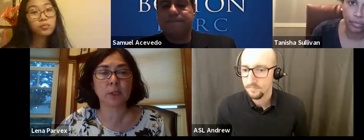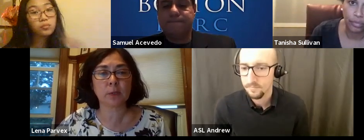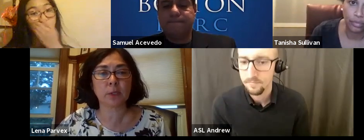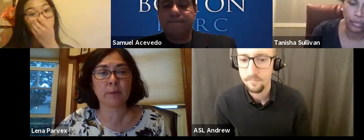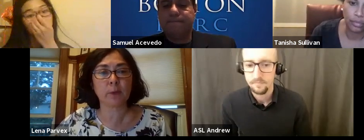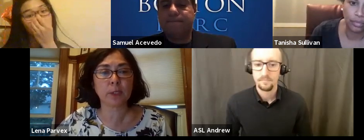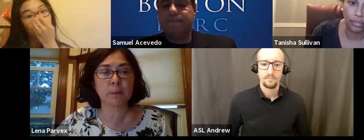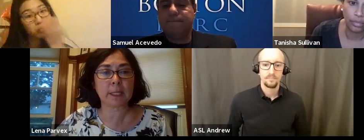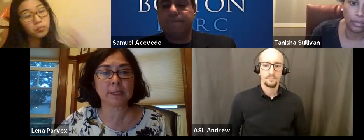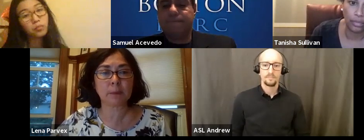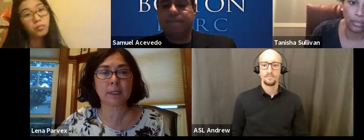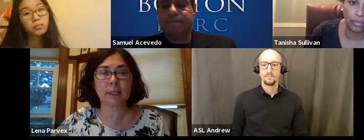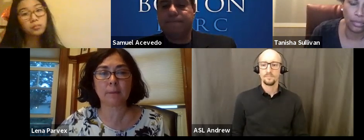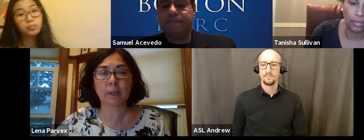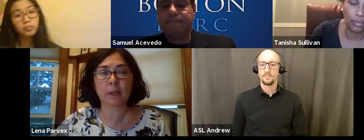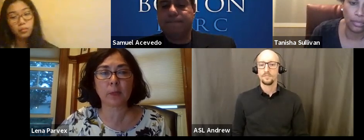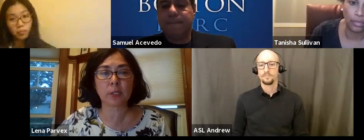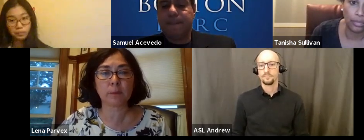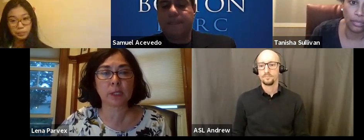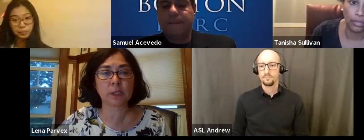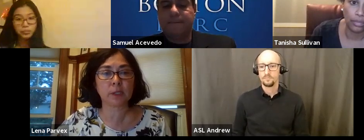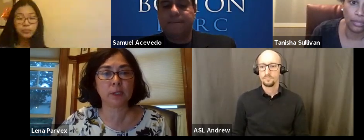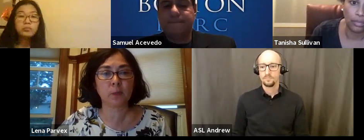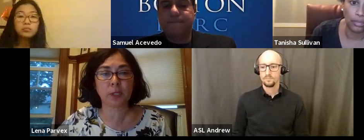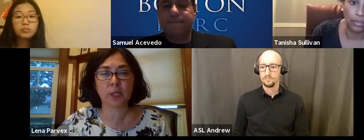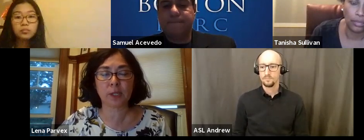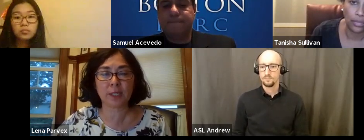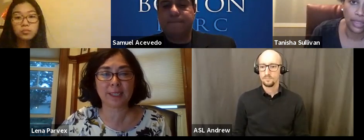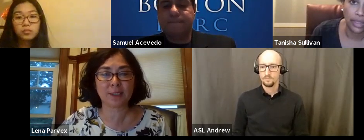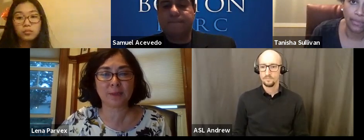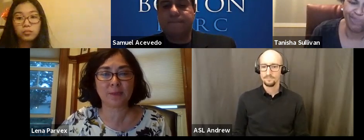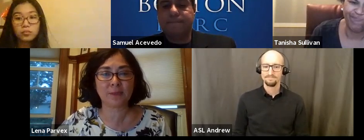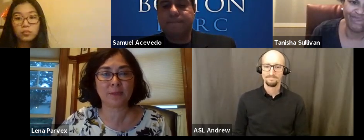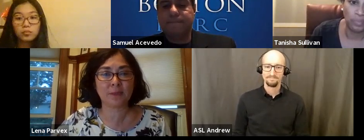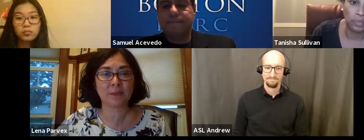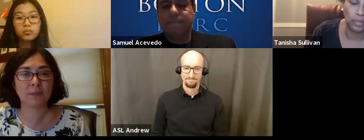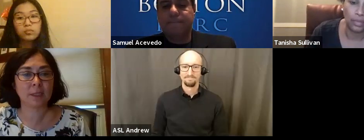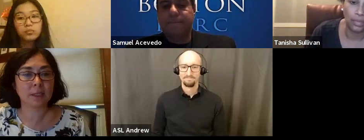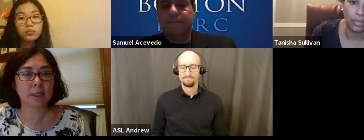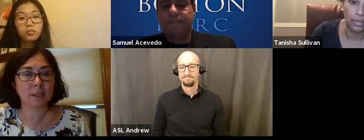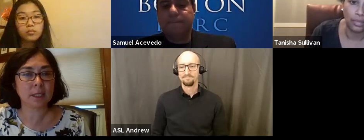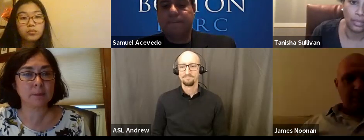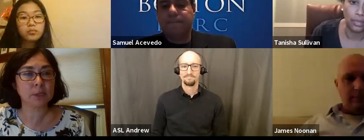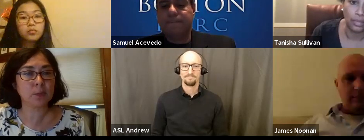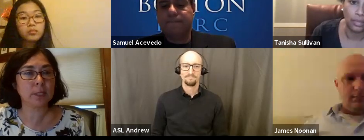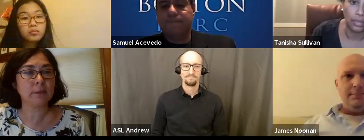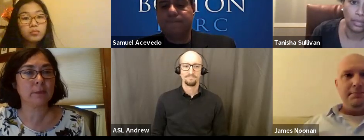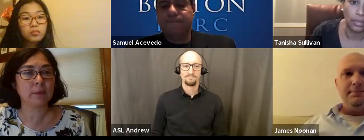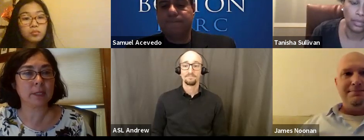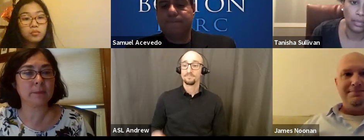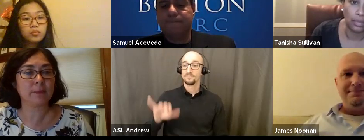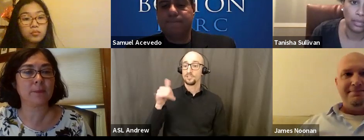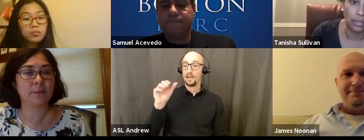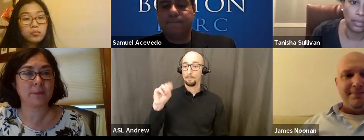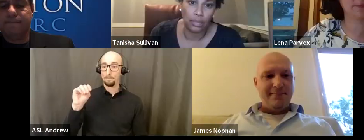because you have only 2 minutes, but our interpreters are working hard. Thank you. James Noonan.